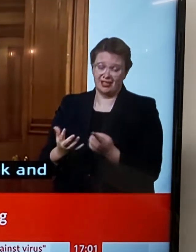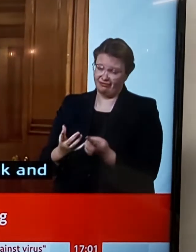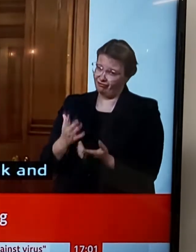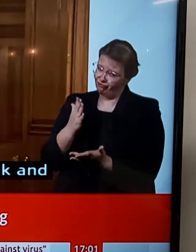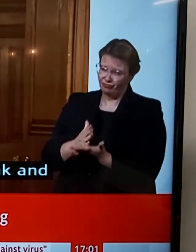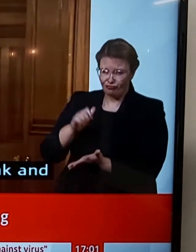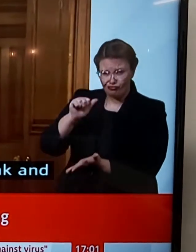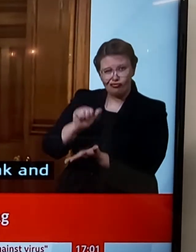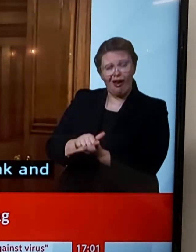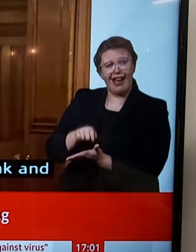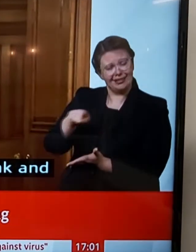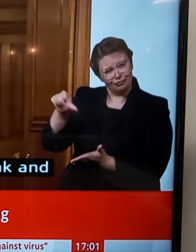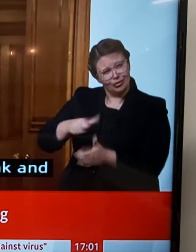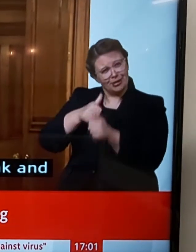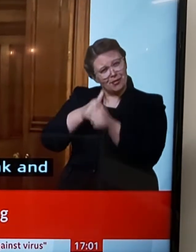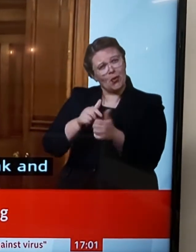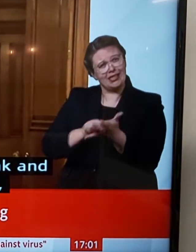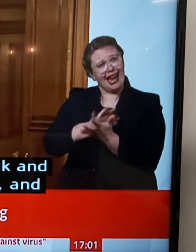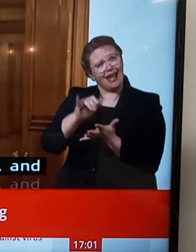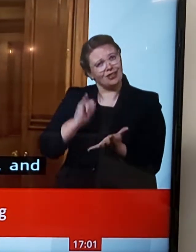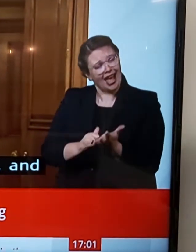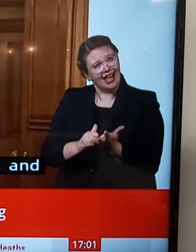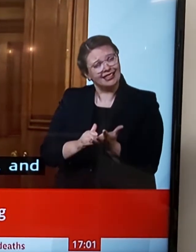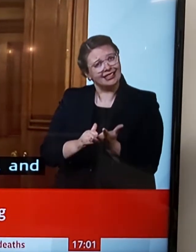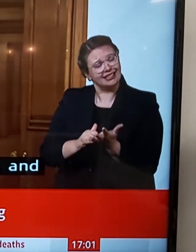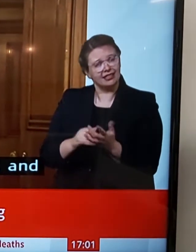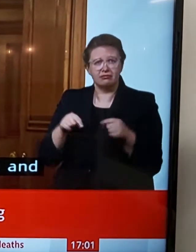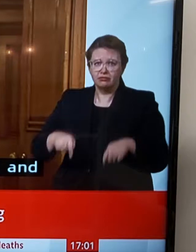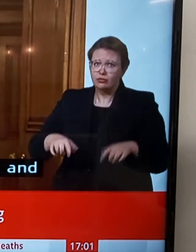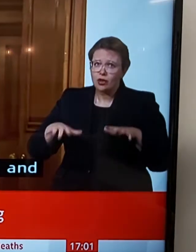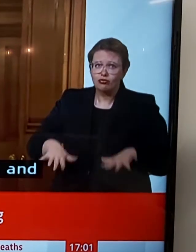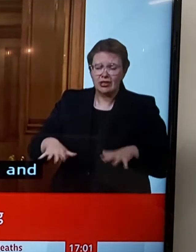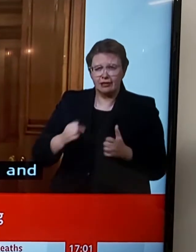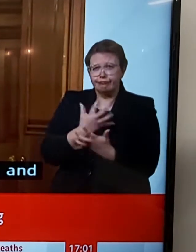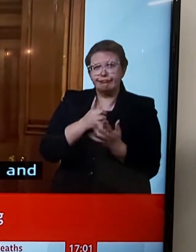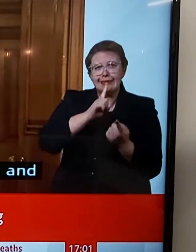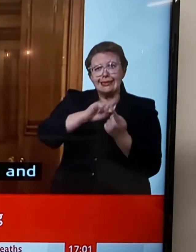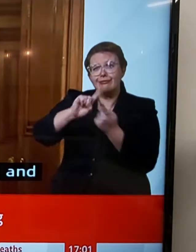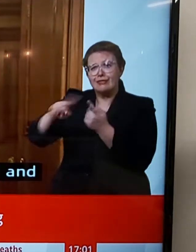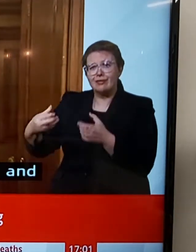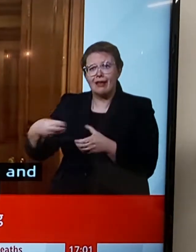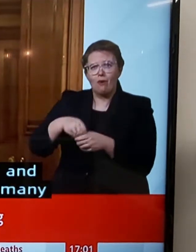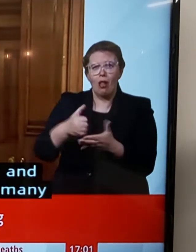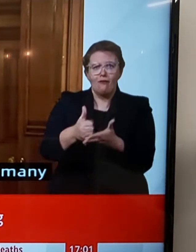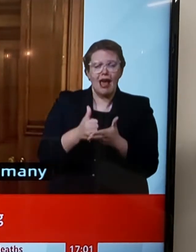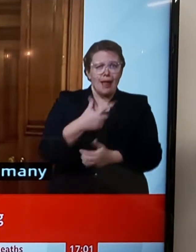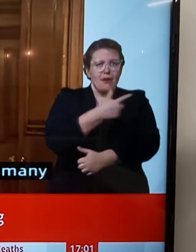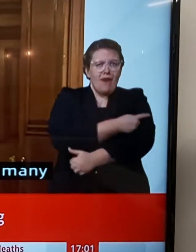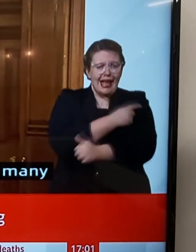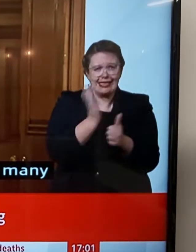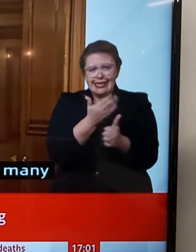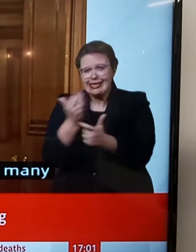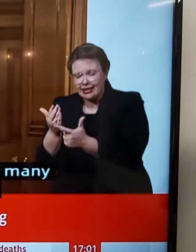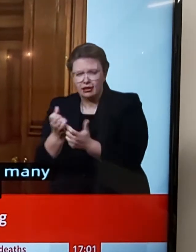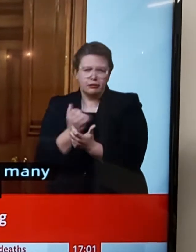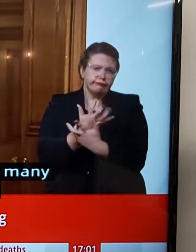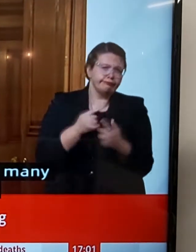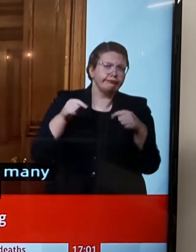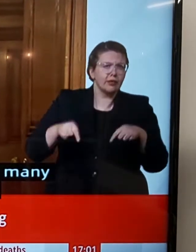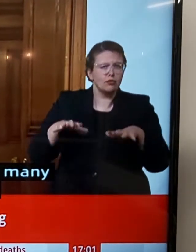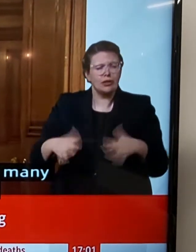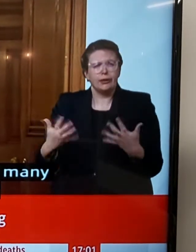age groups responsible for the UK's vaccination programme, and we owe our thanks to our brilliant